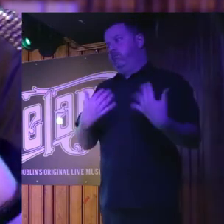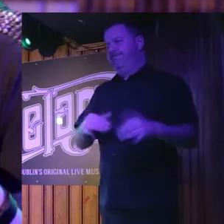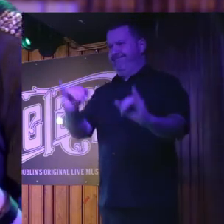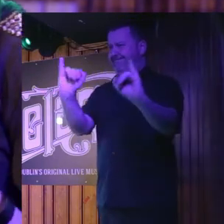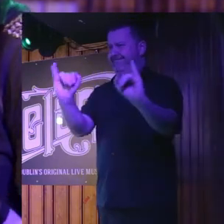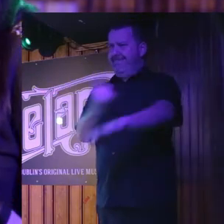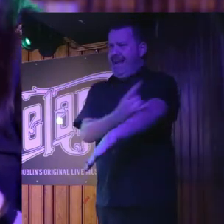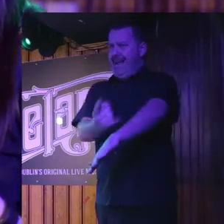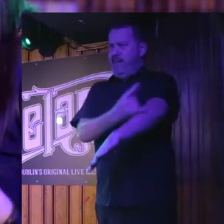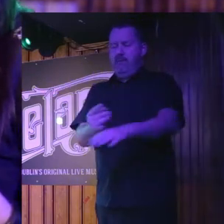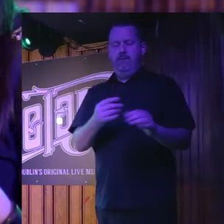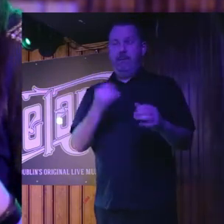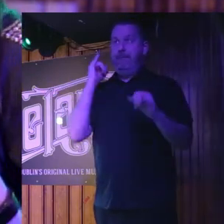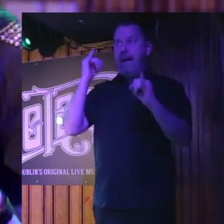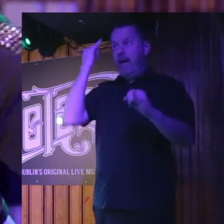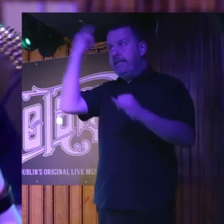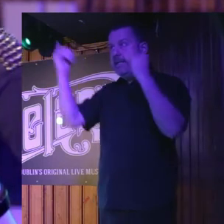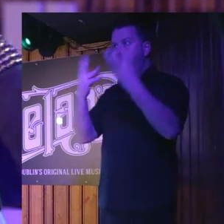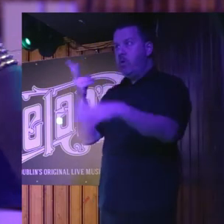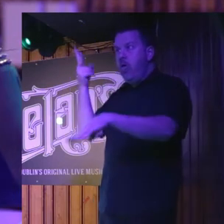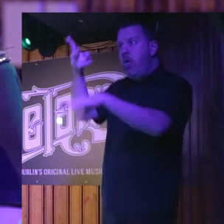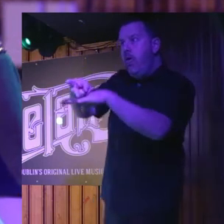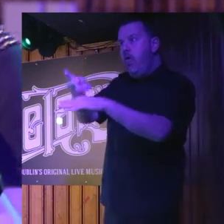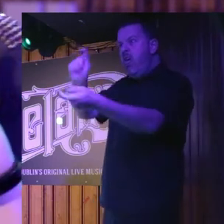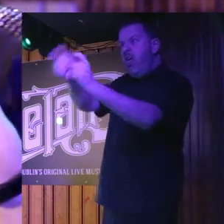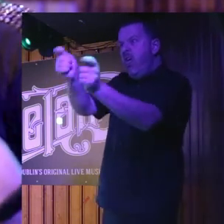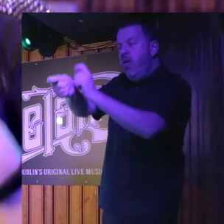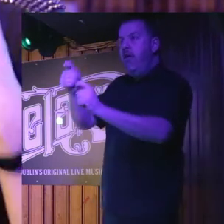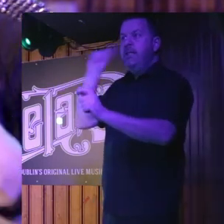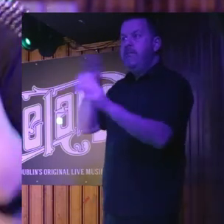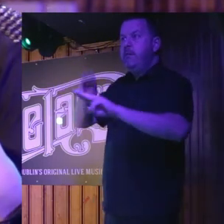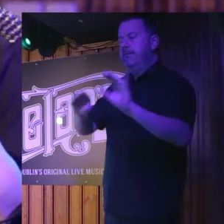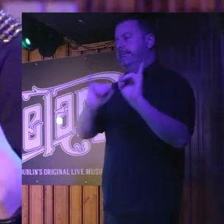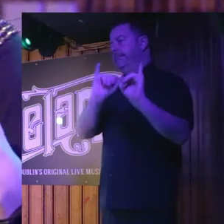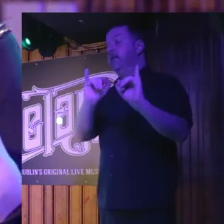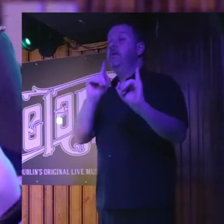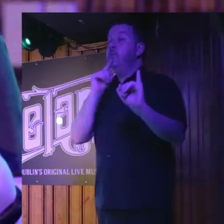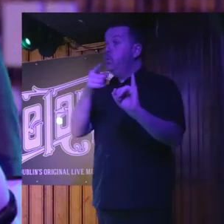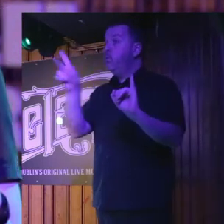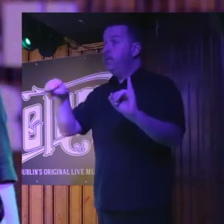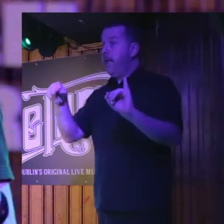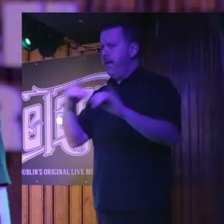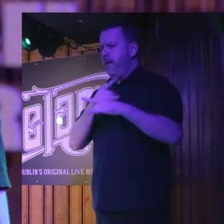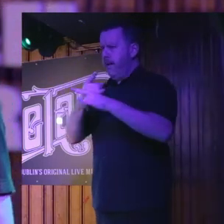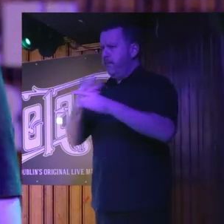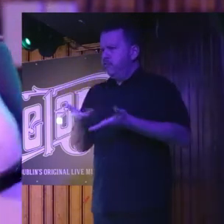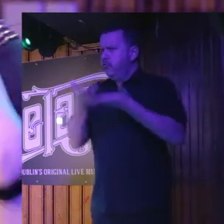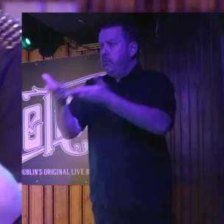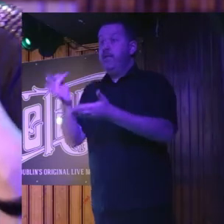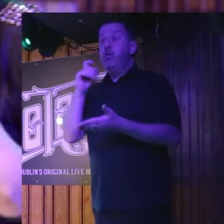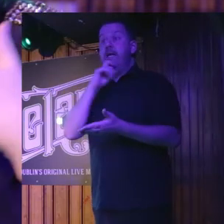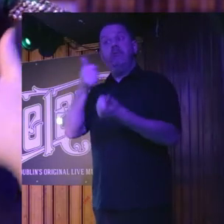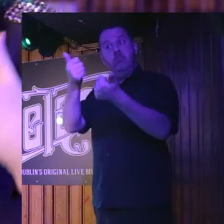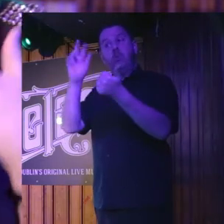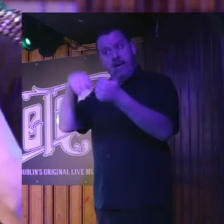terrible ideas when it comes to interfering with the lives of deaf people. But you can make an important contribution to this field if you're hearing, if you